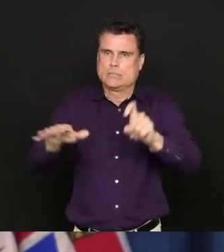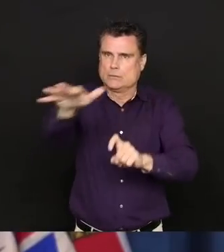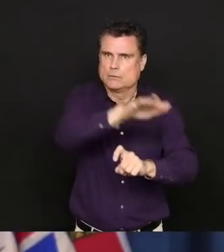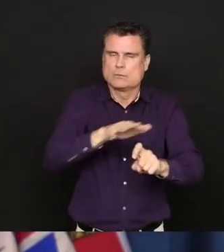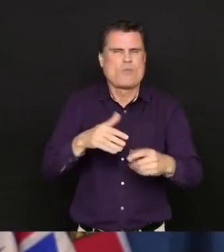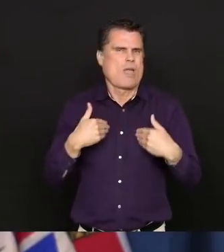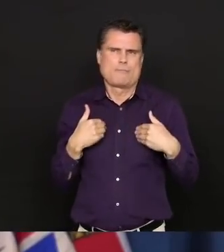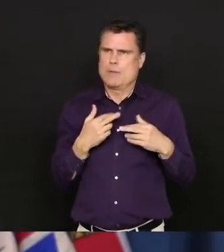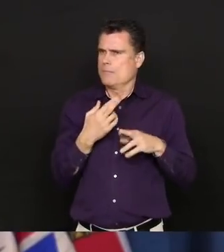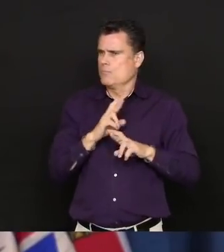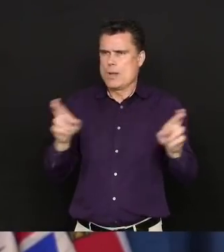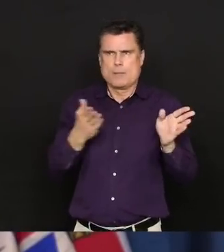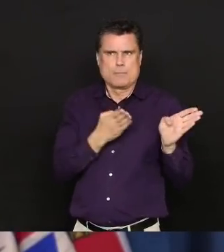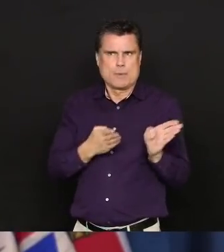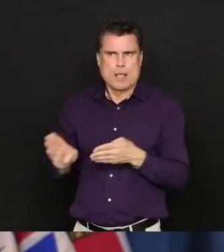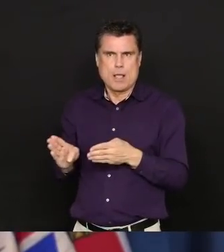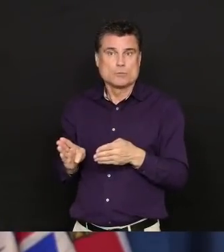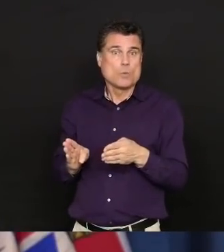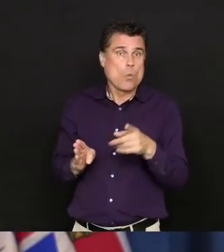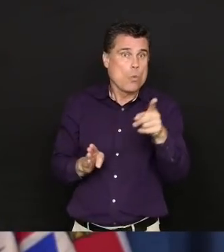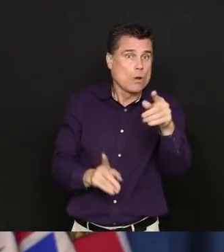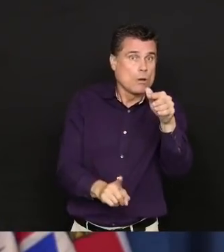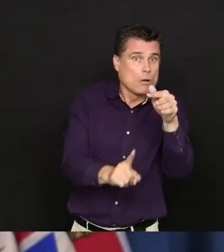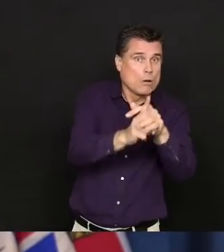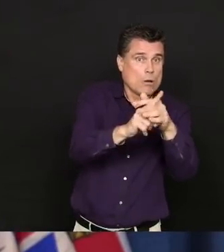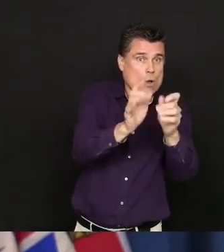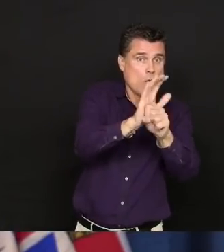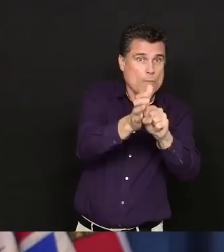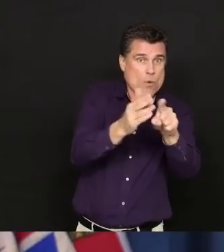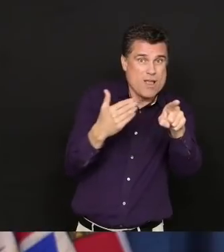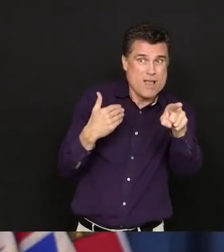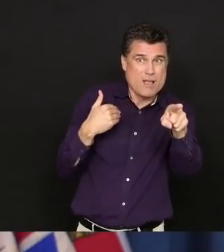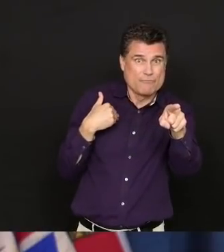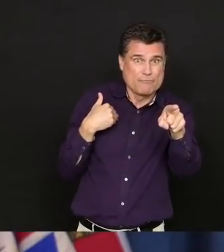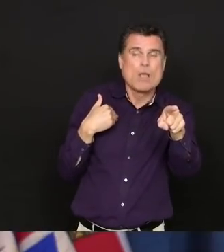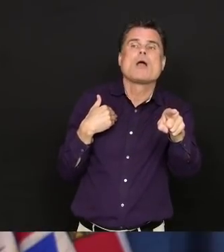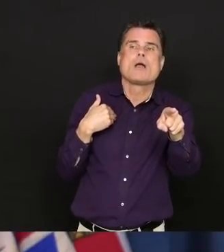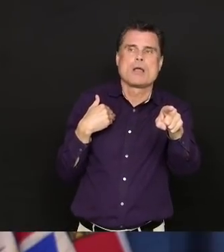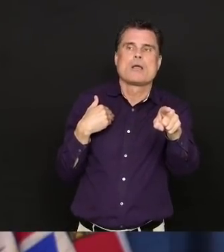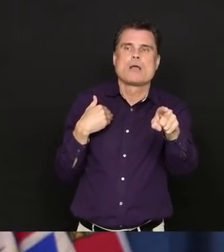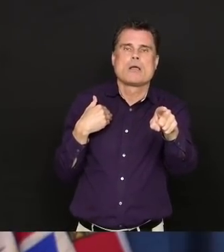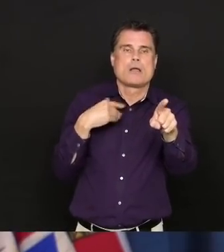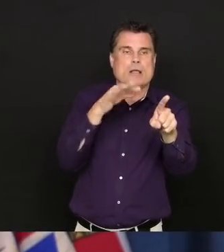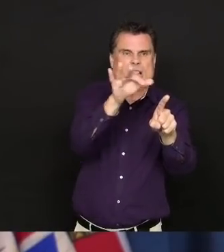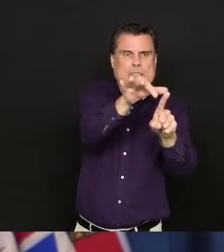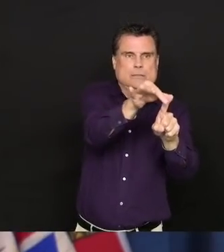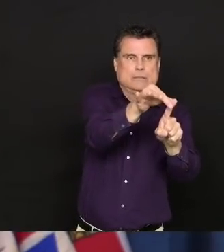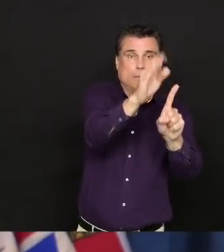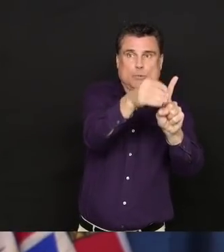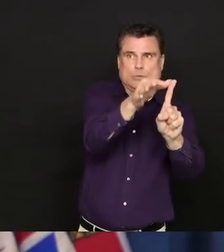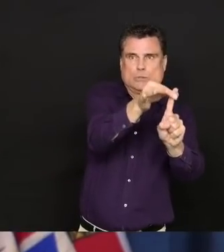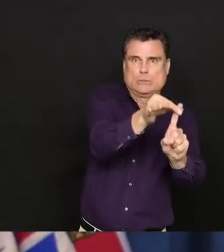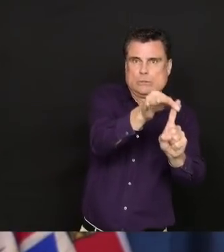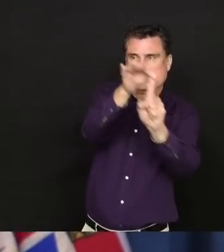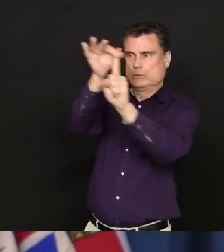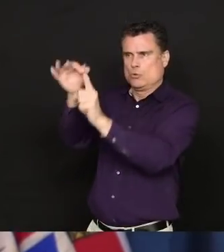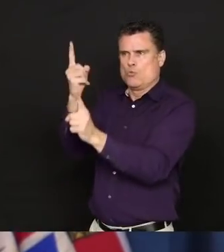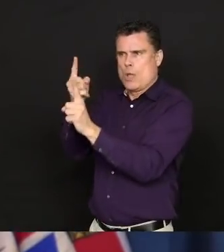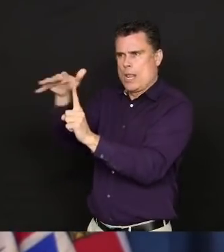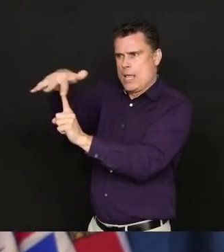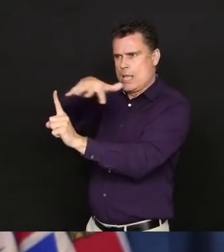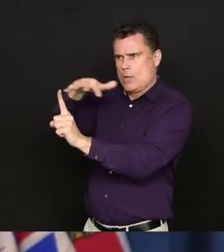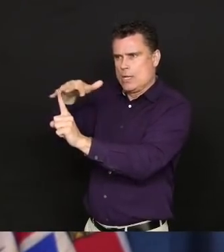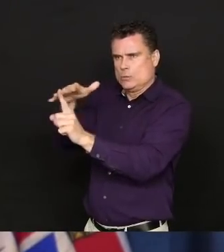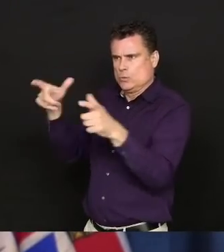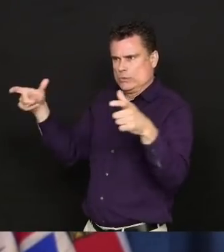or isolated within an area where they are protected until the test results come back, for example. Next